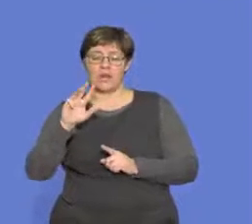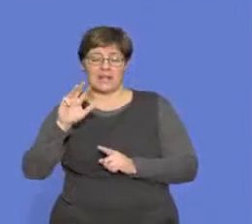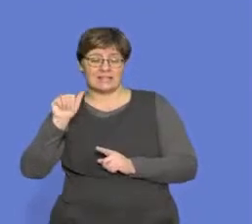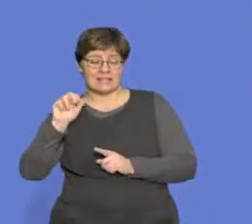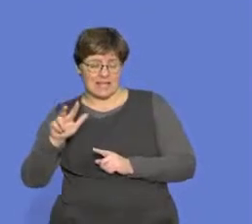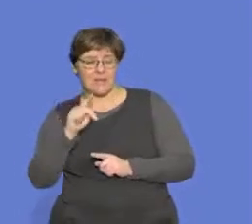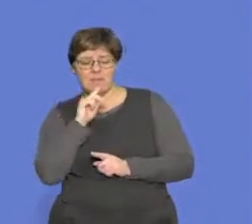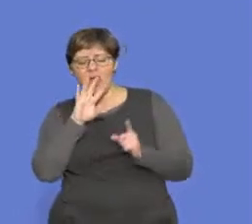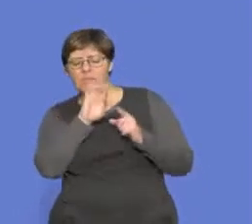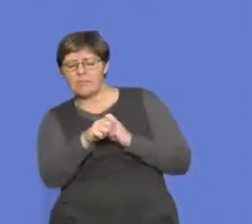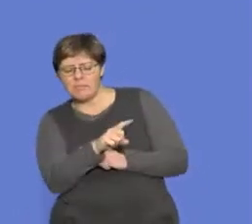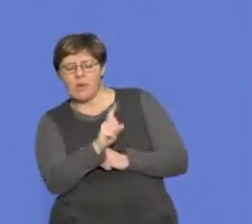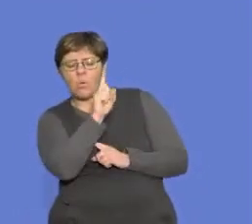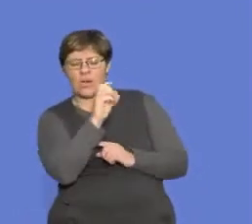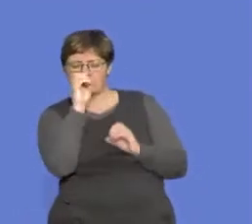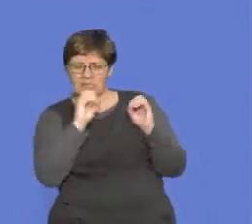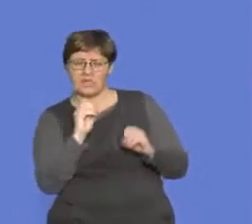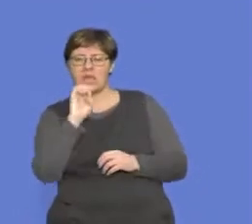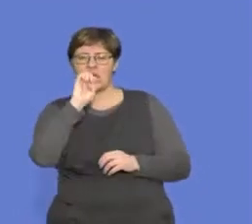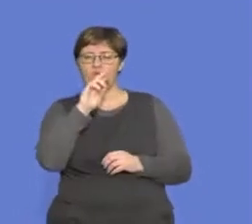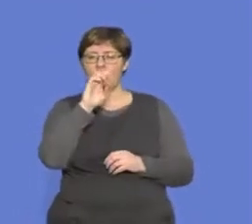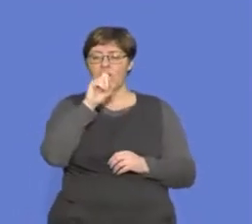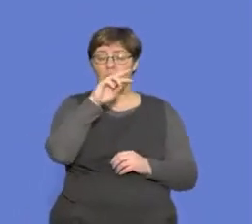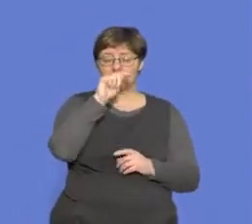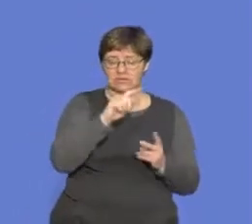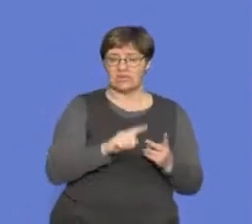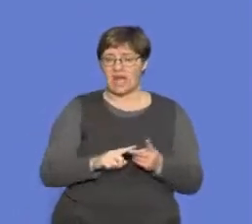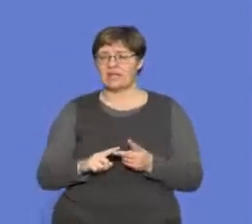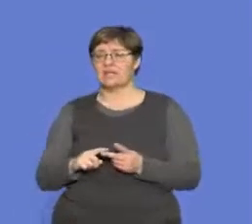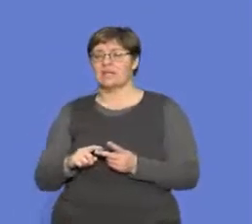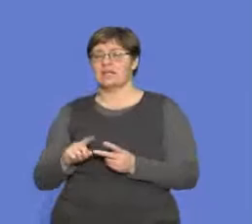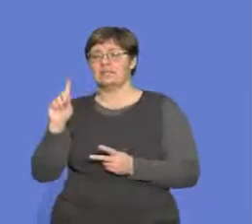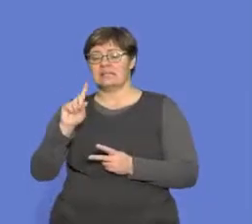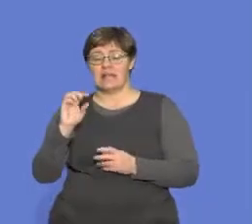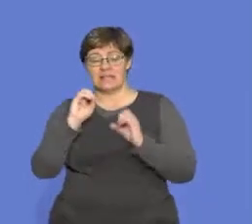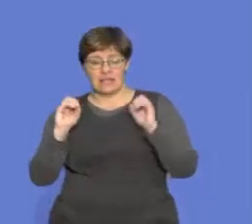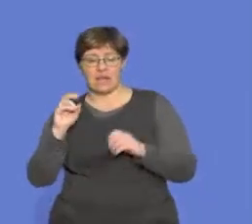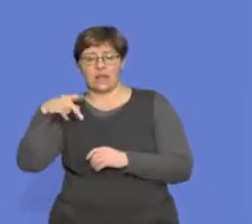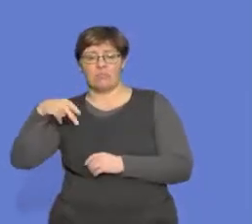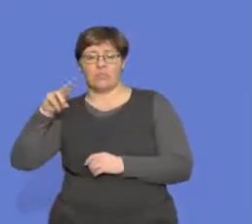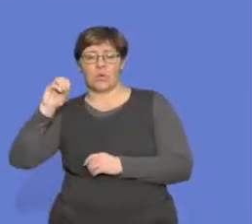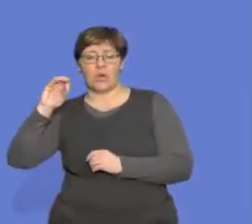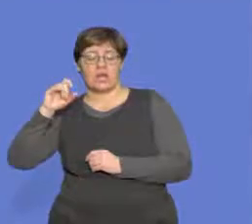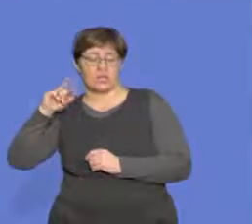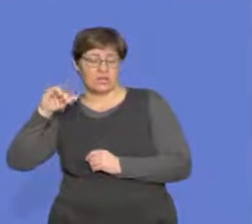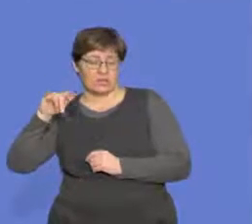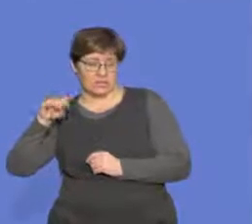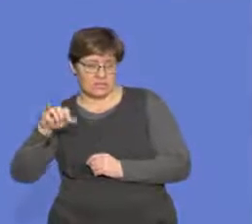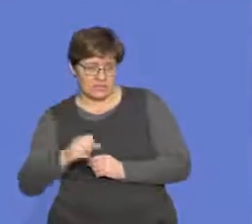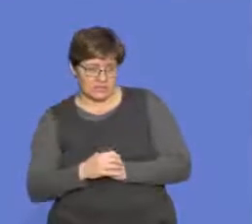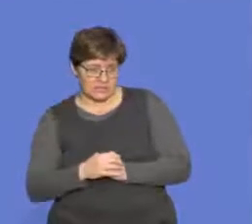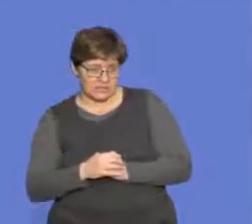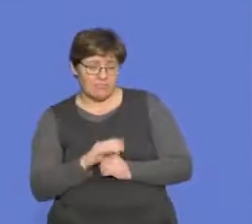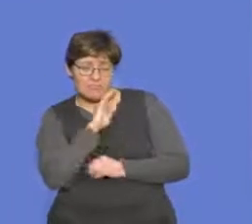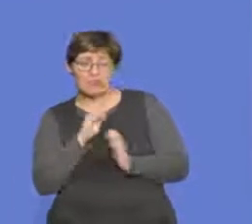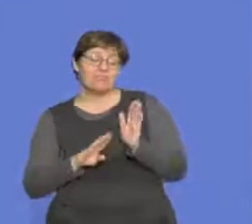a single-cell eukaryotes and single-cell prokaryotes. So again, as the advancement of technology came through